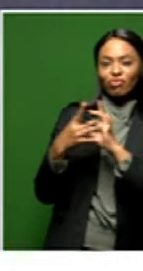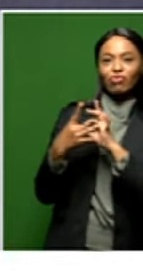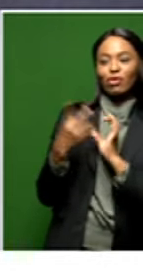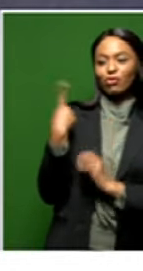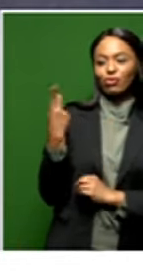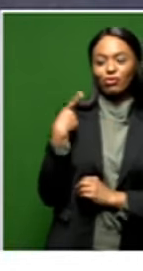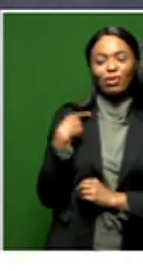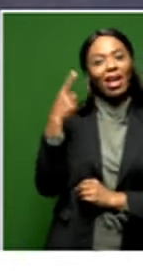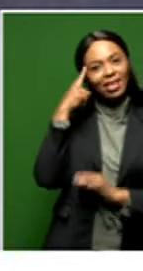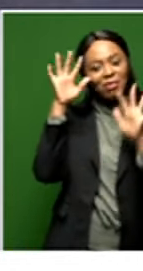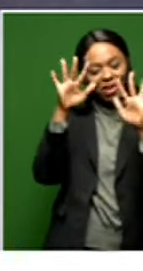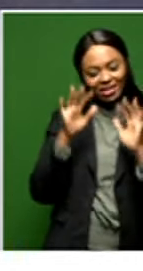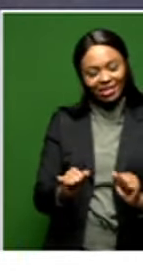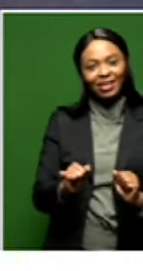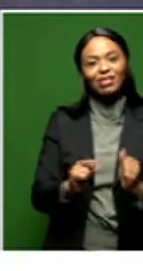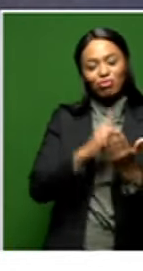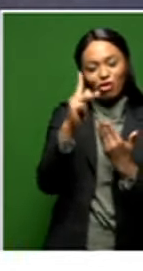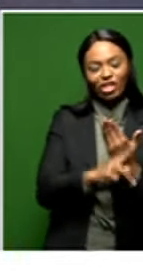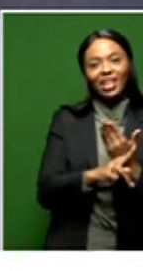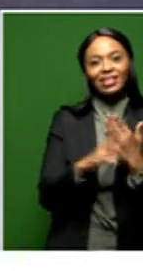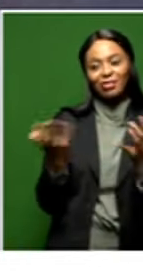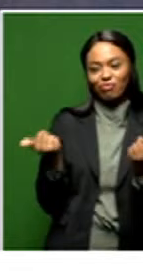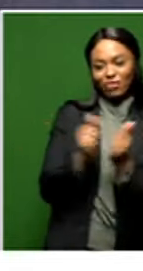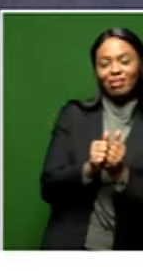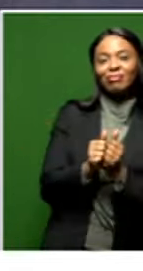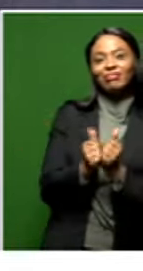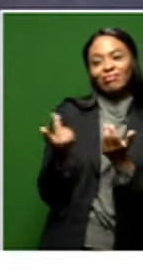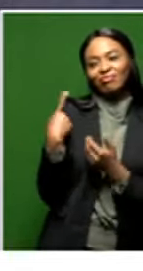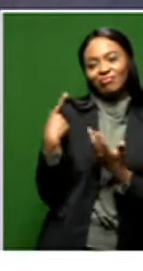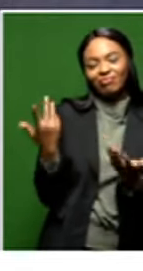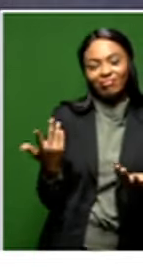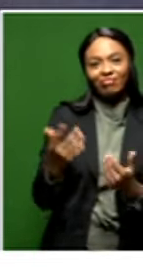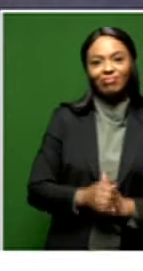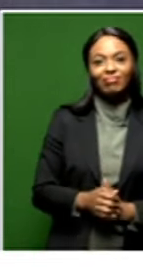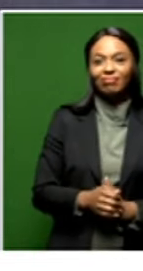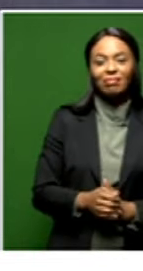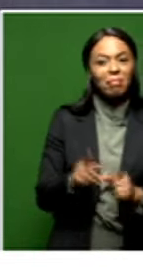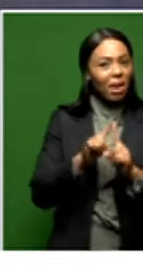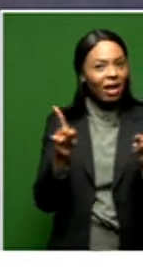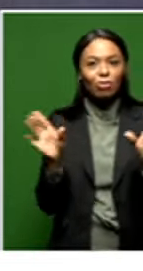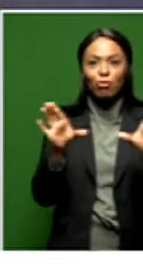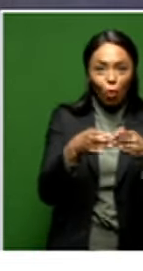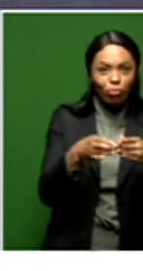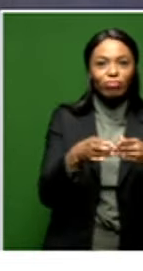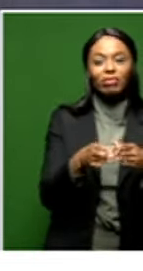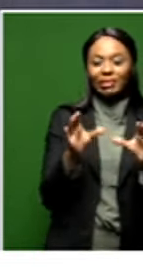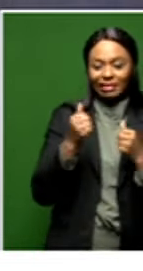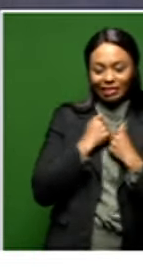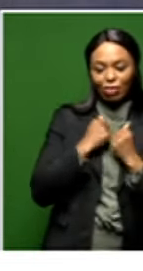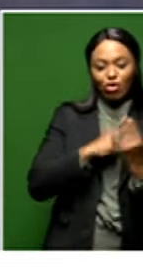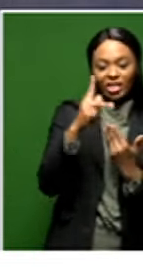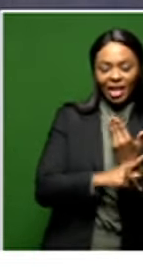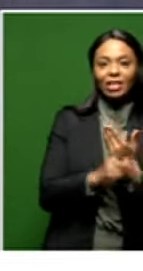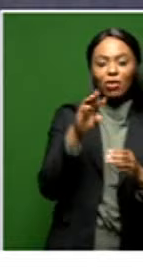such a blessing throughout this project. I learn from literally everyone I work with. So he's a